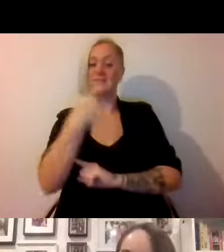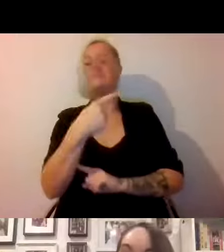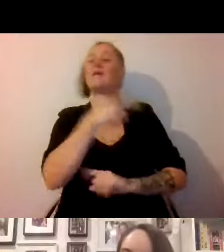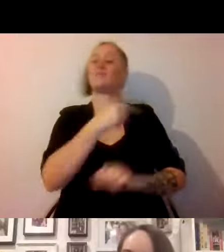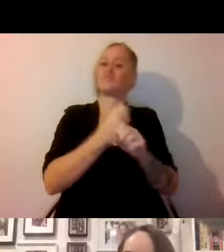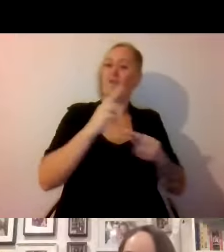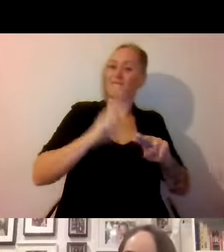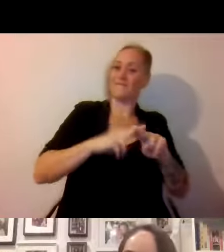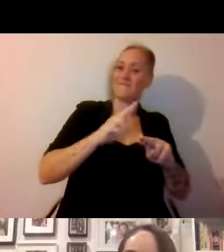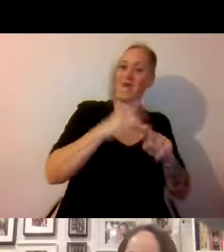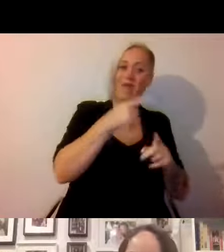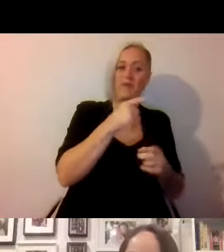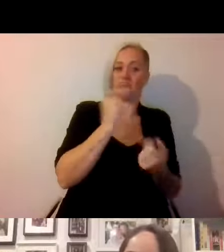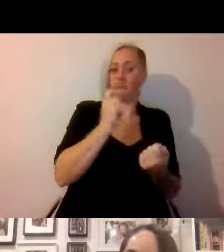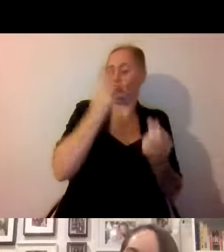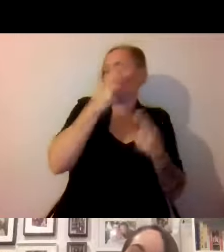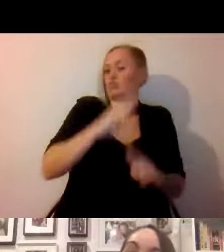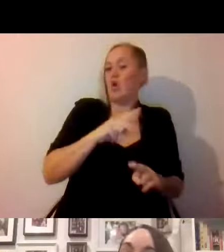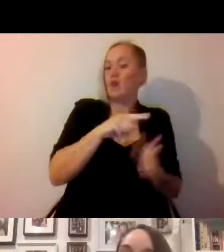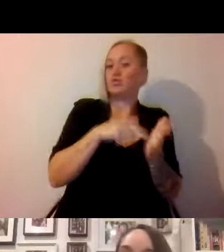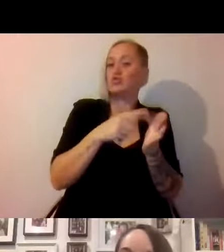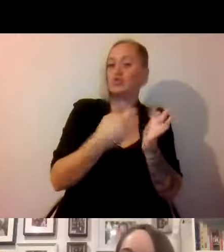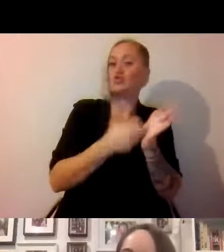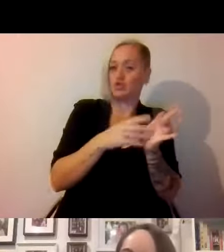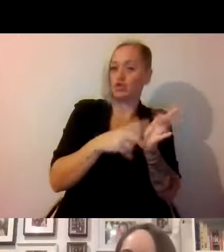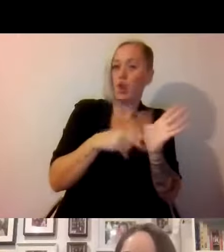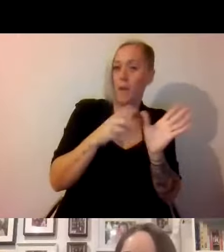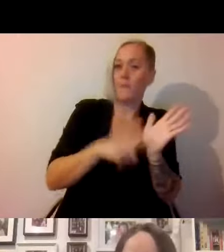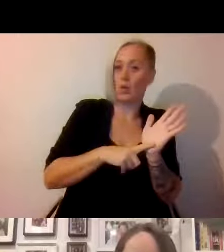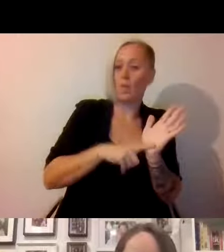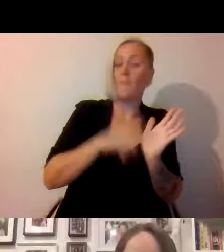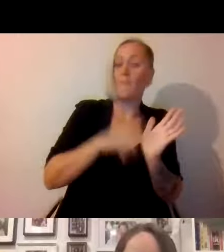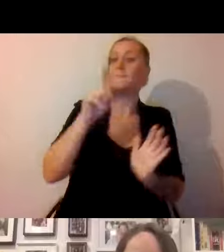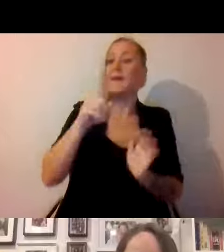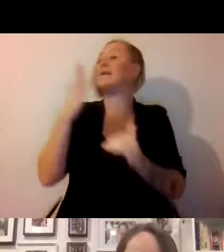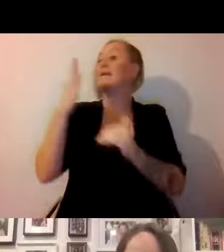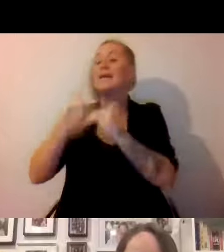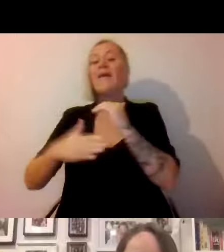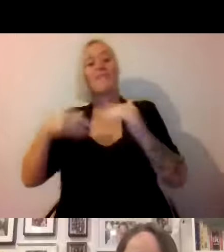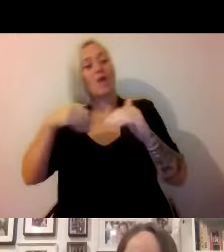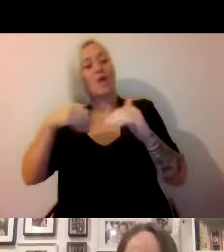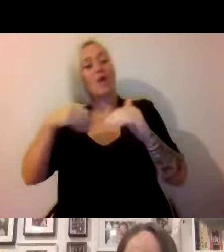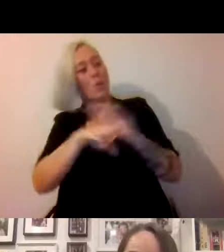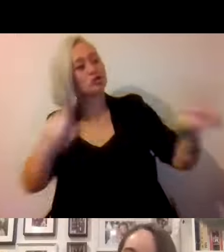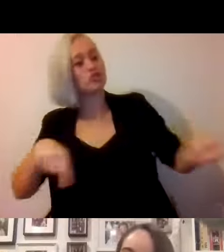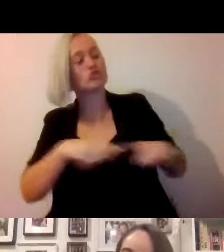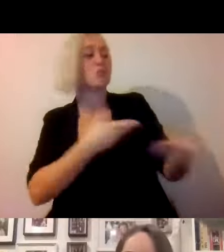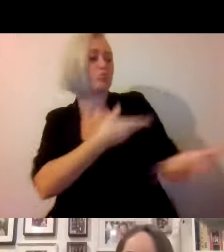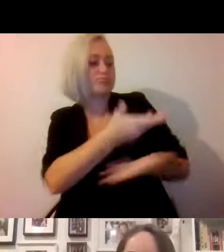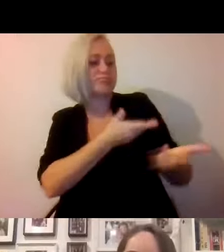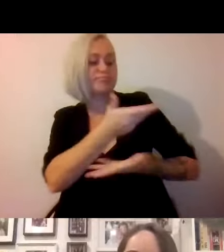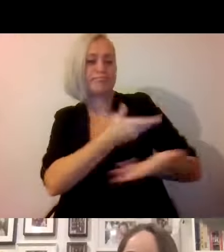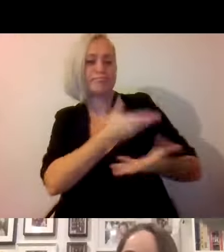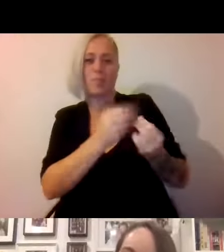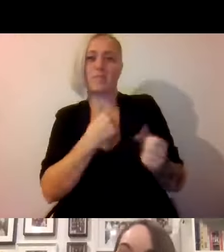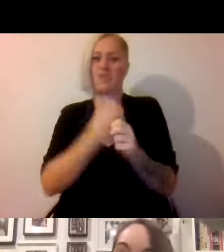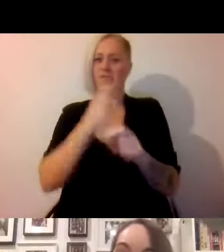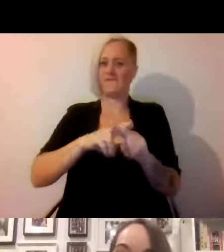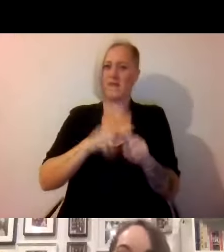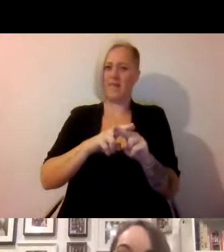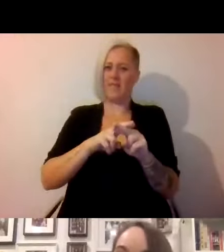with the members of my family, but he never actually went into the room to address my grandfather. And at that stage, Grandpa